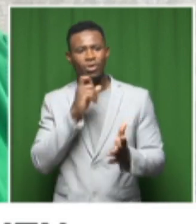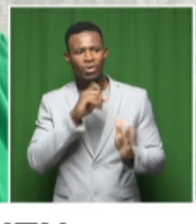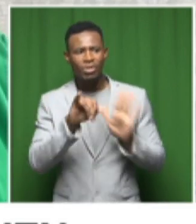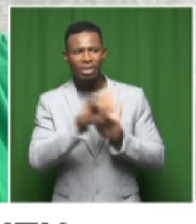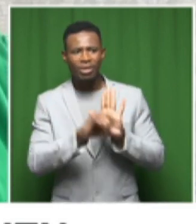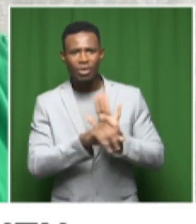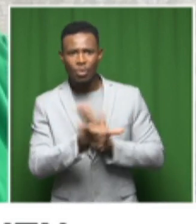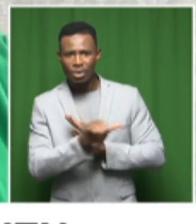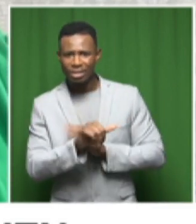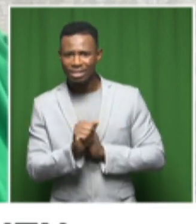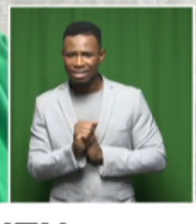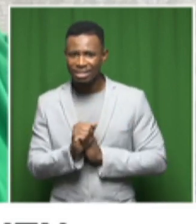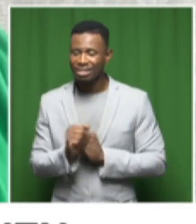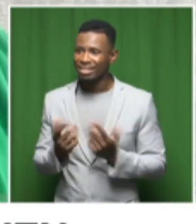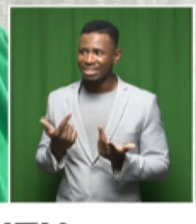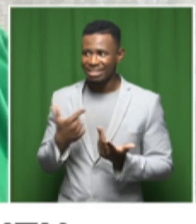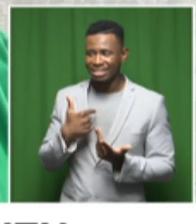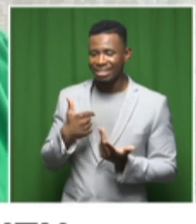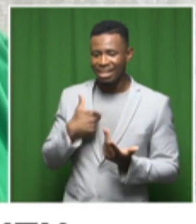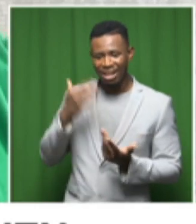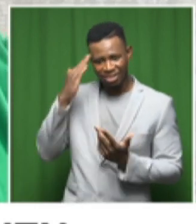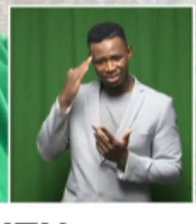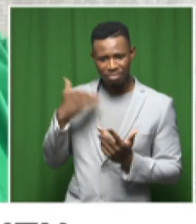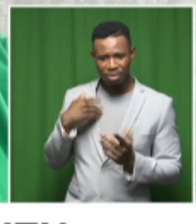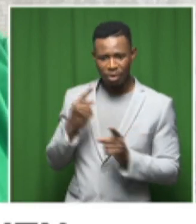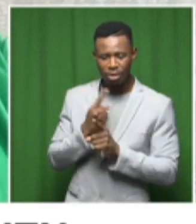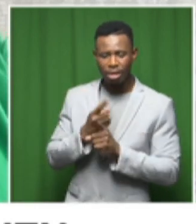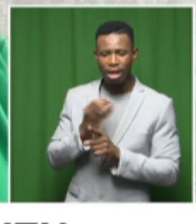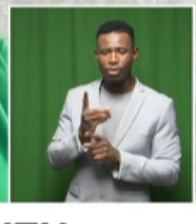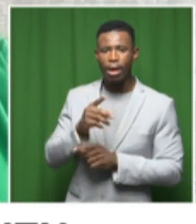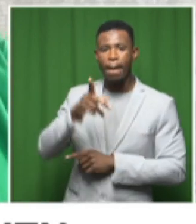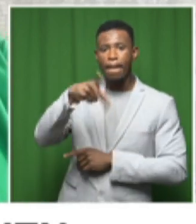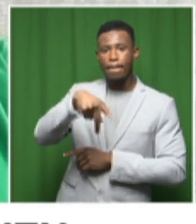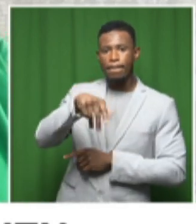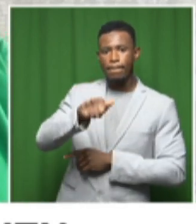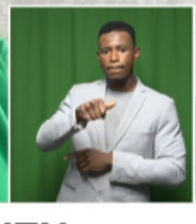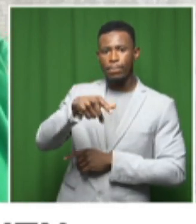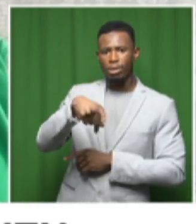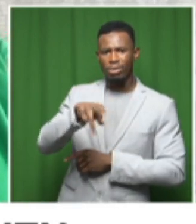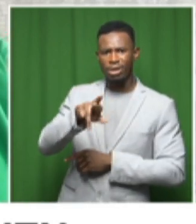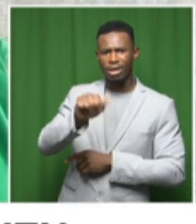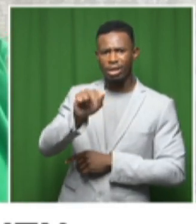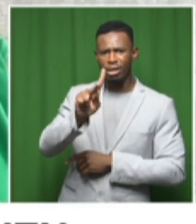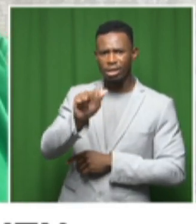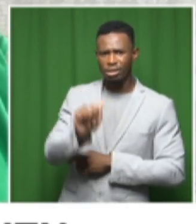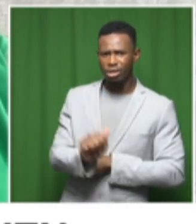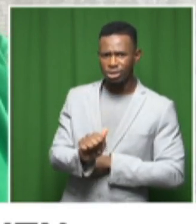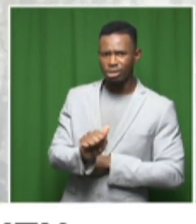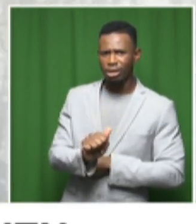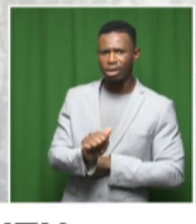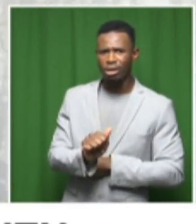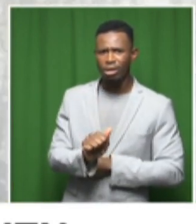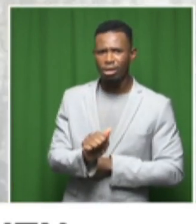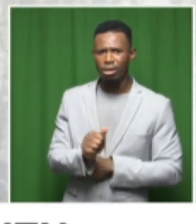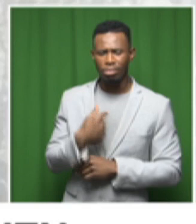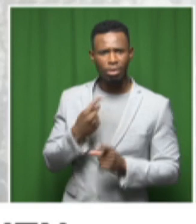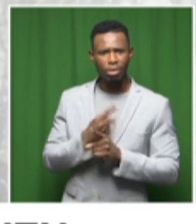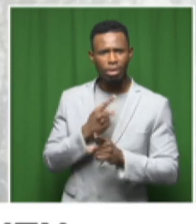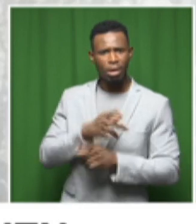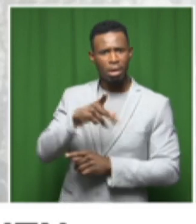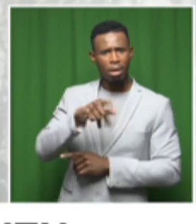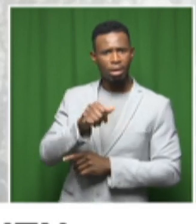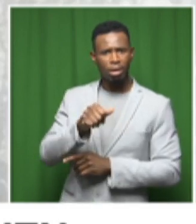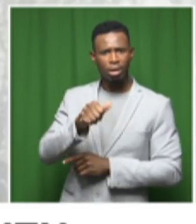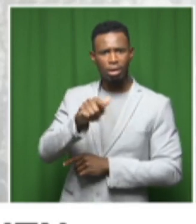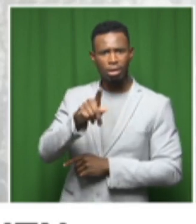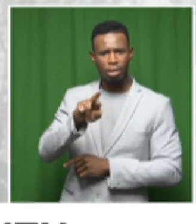I am never short. I know I always have paprika. Paprika is one spice that I always have. Okay. And I know most people are